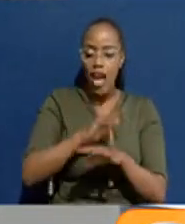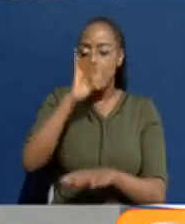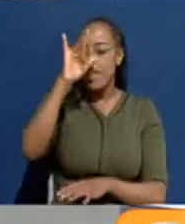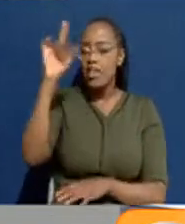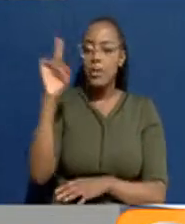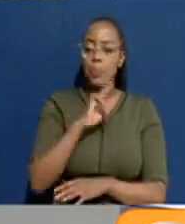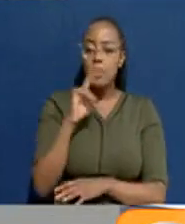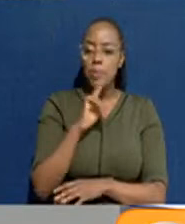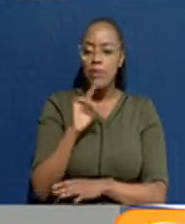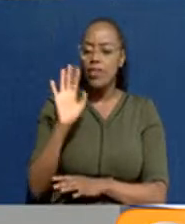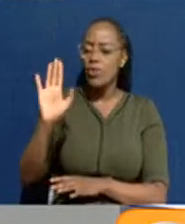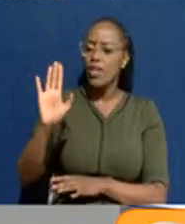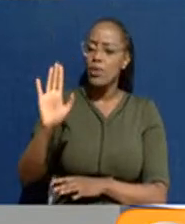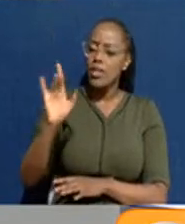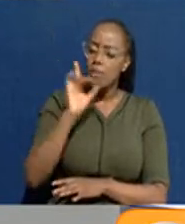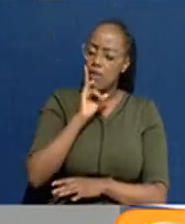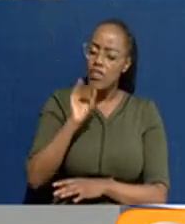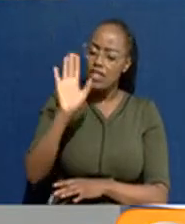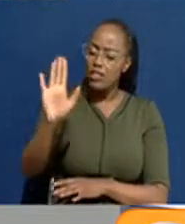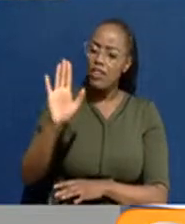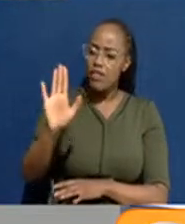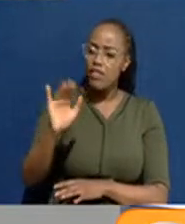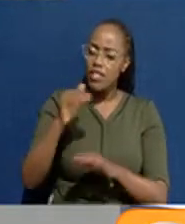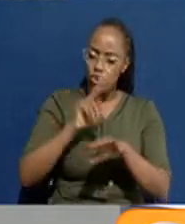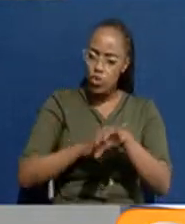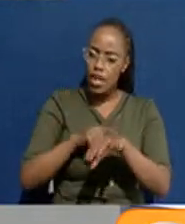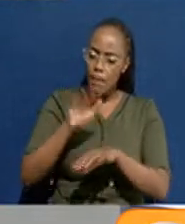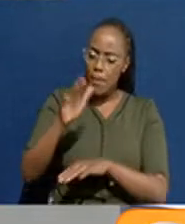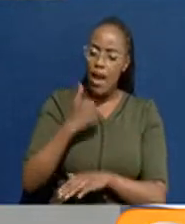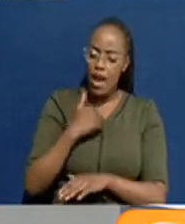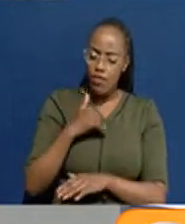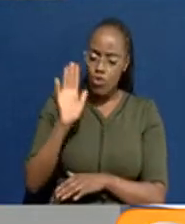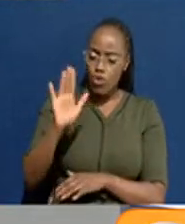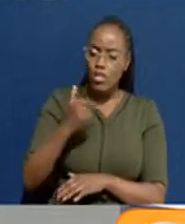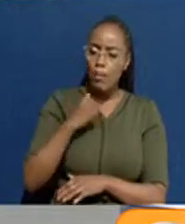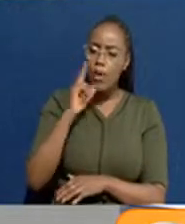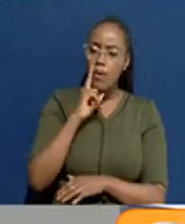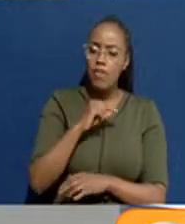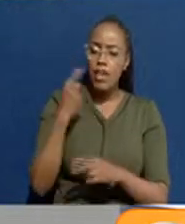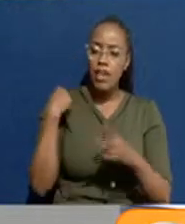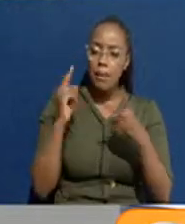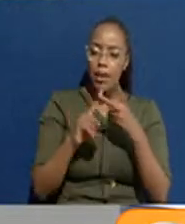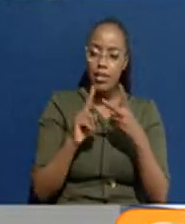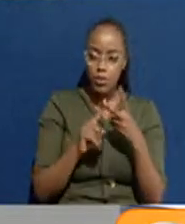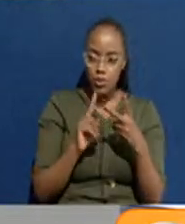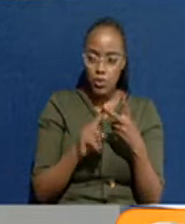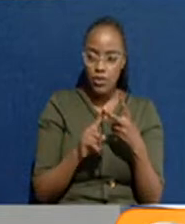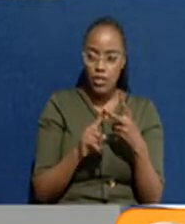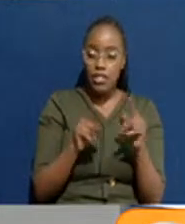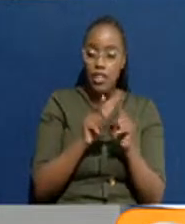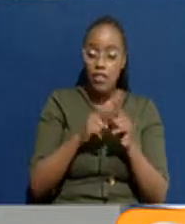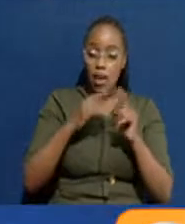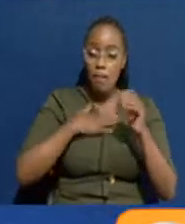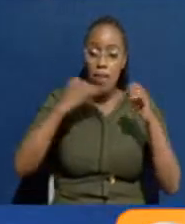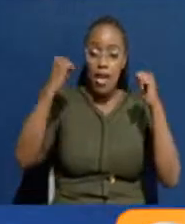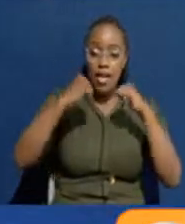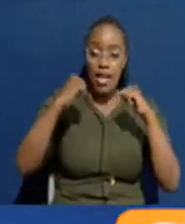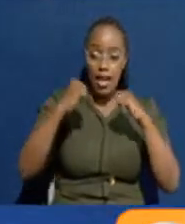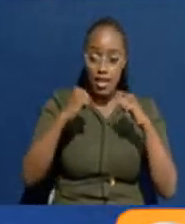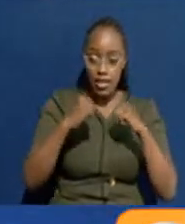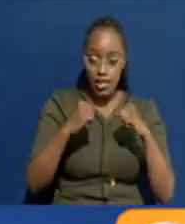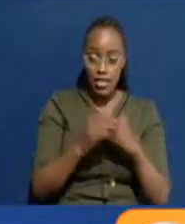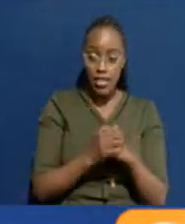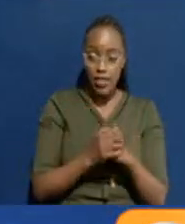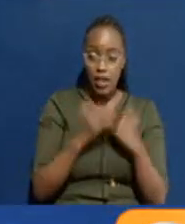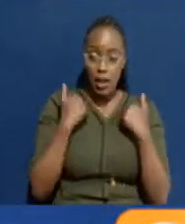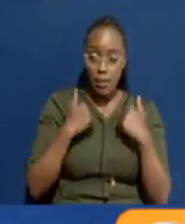let me finish. Let me you had your time. Number two, I totally agree. Yeah. I